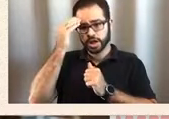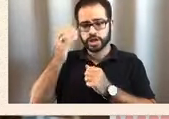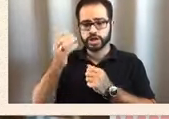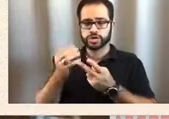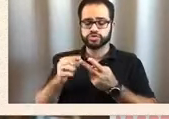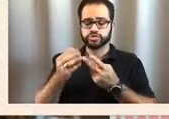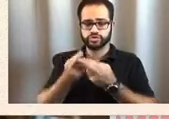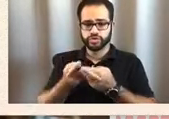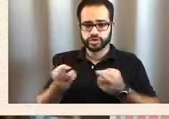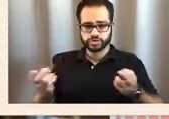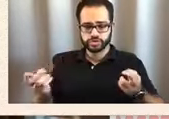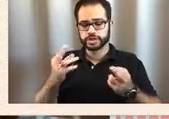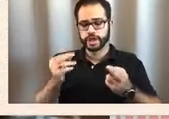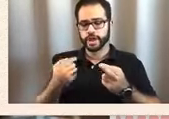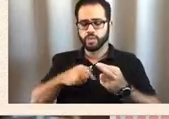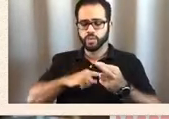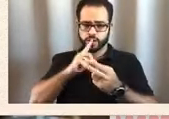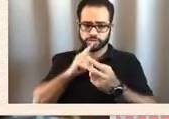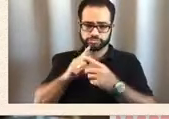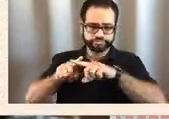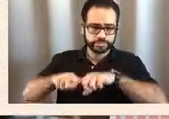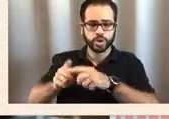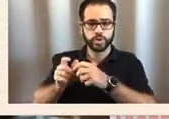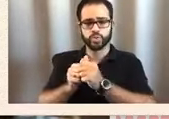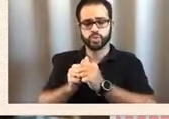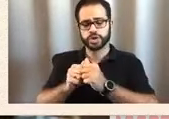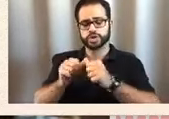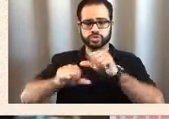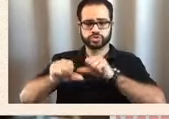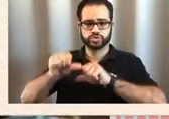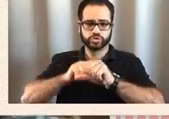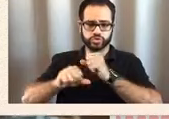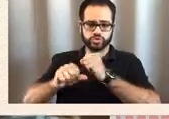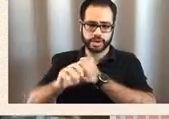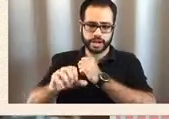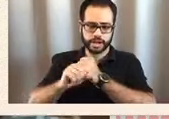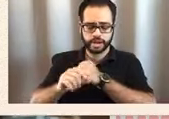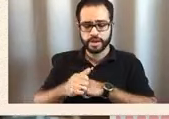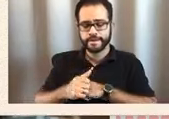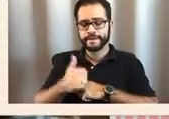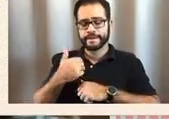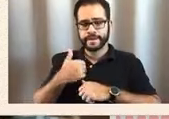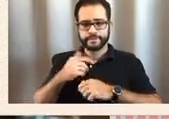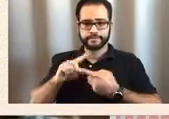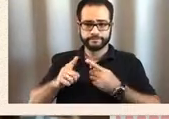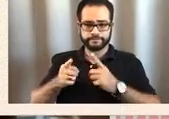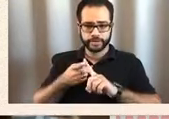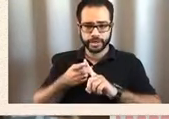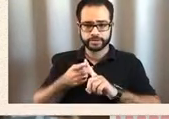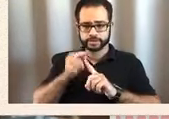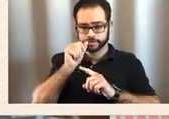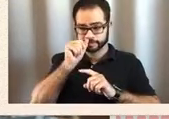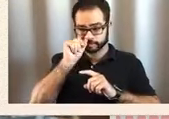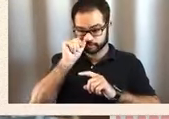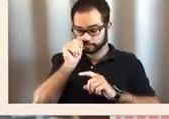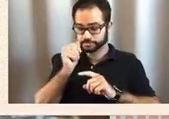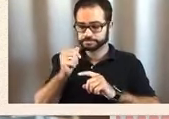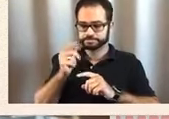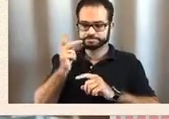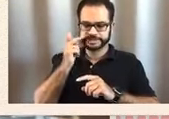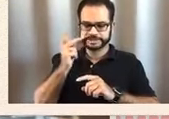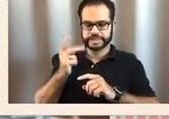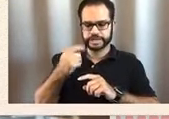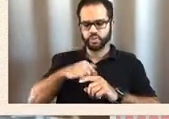social media. Having friends make us we are not alone. We all go